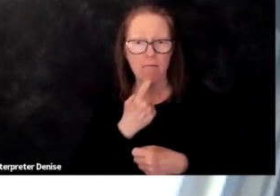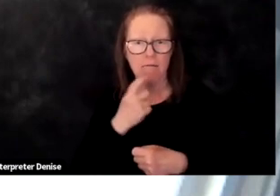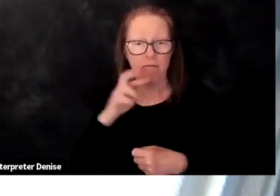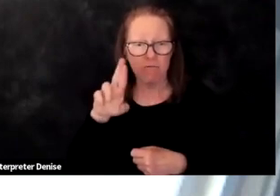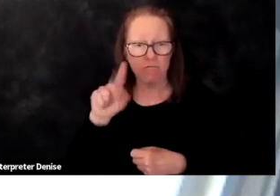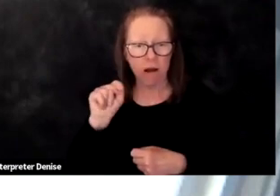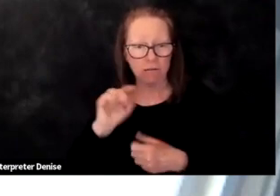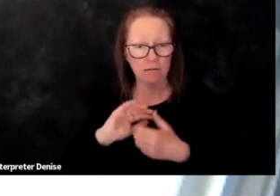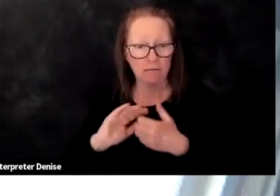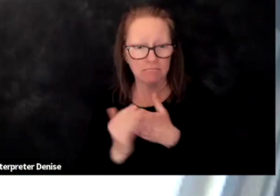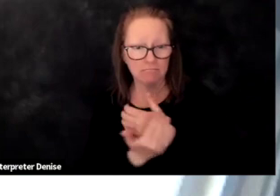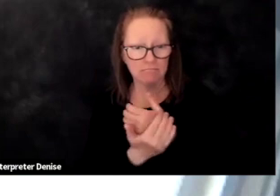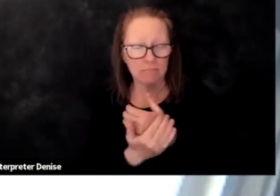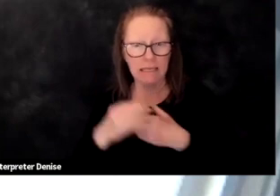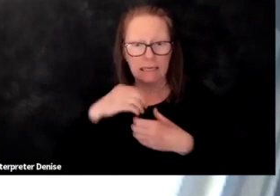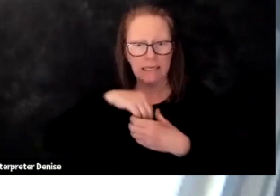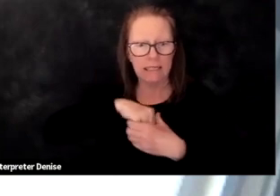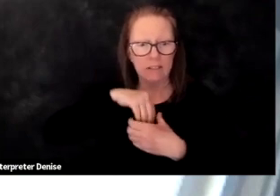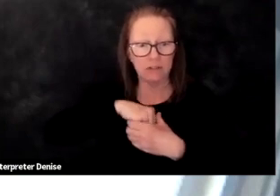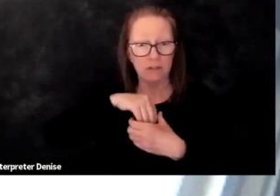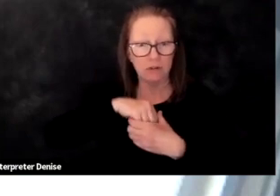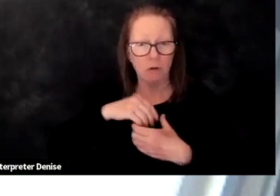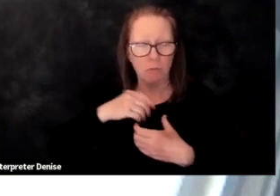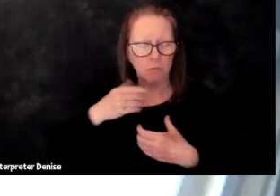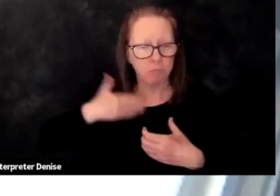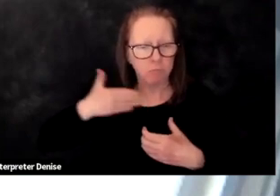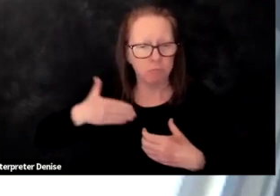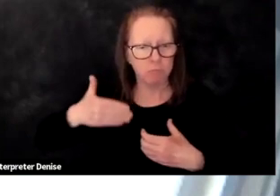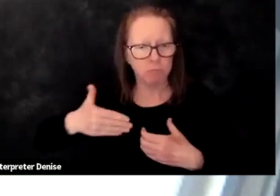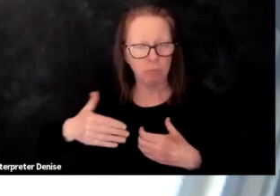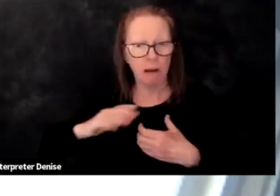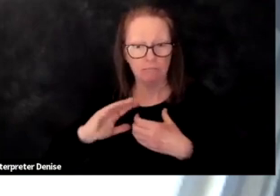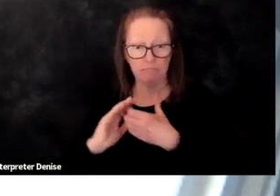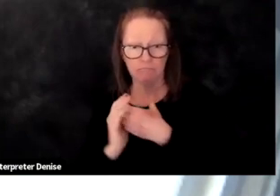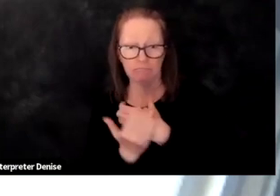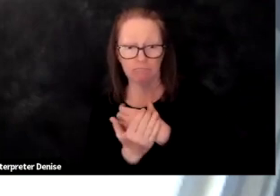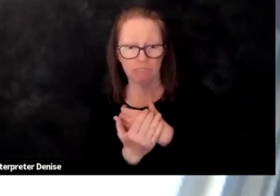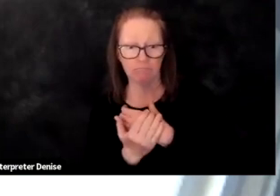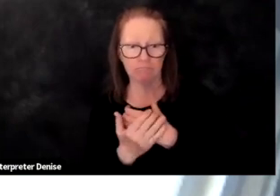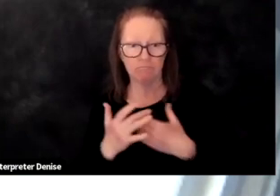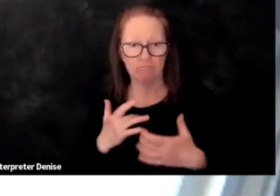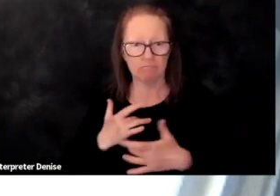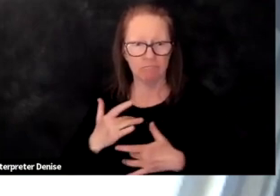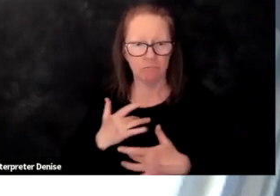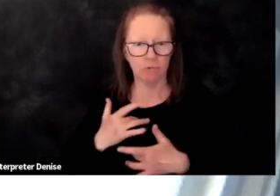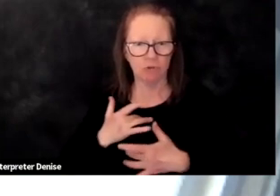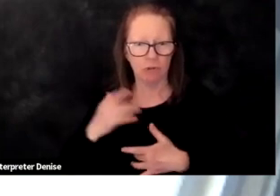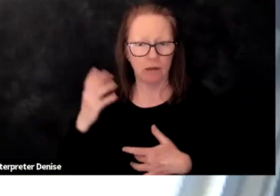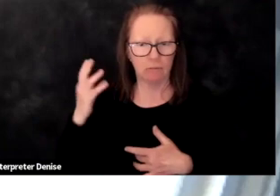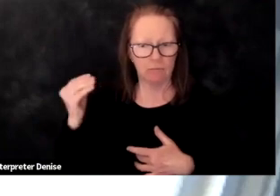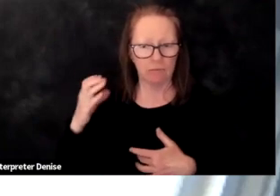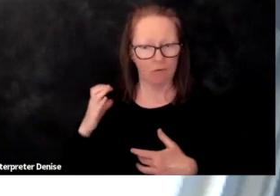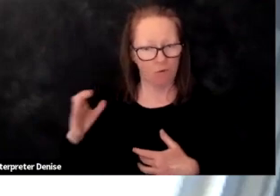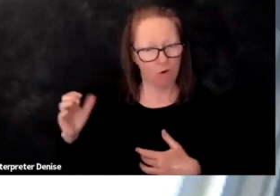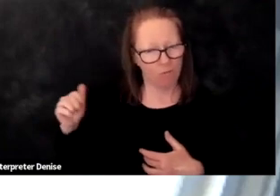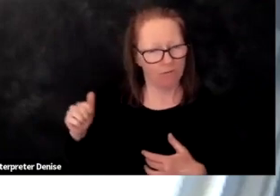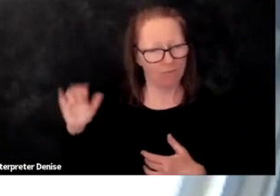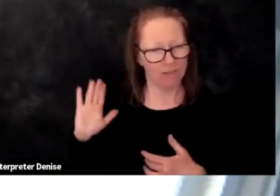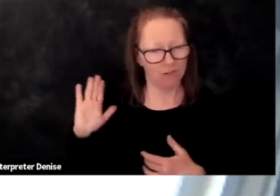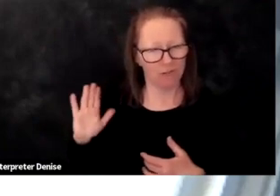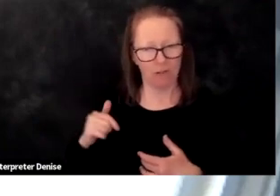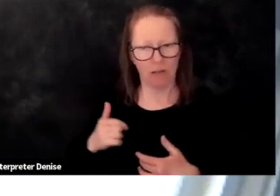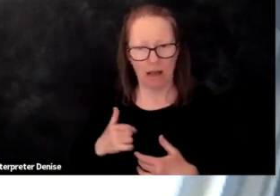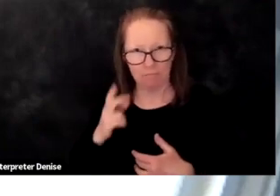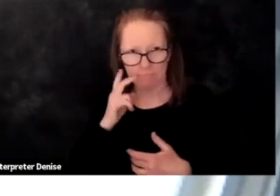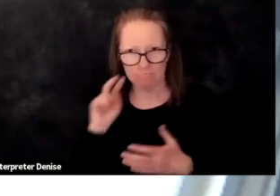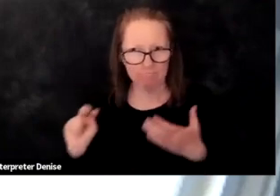but being a former FEMA official, I'm always concerned about exterior stuff. And so I saw a lot of rusting. I was doing the check in the